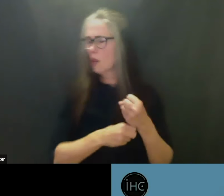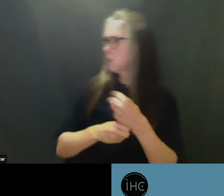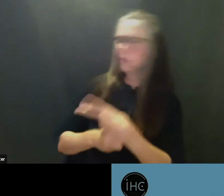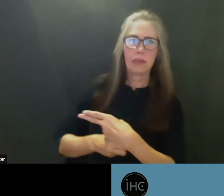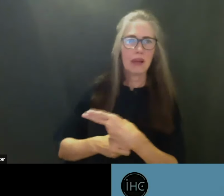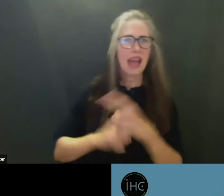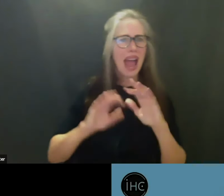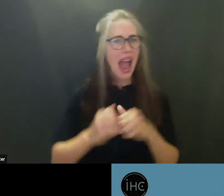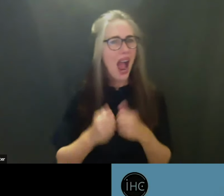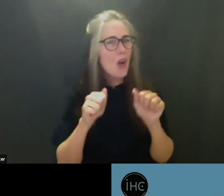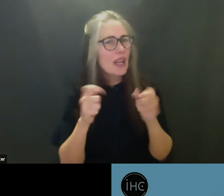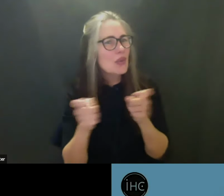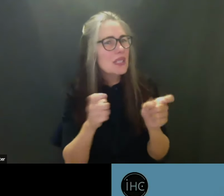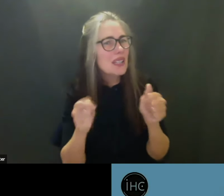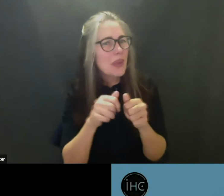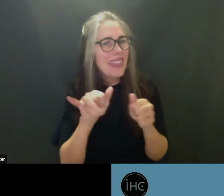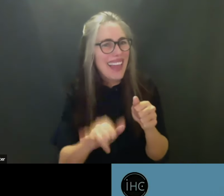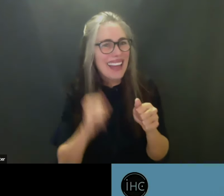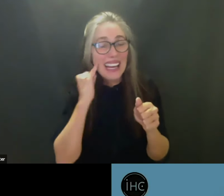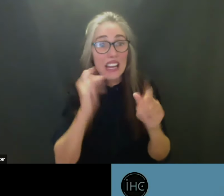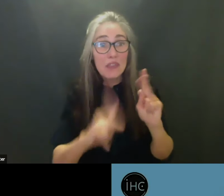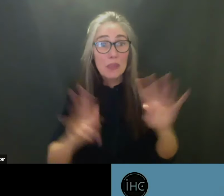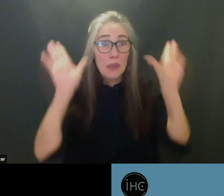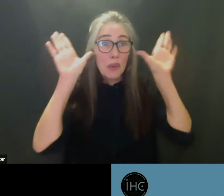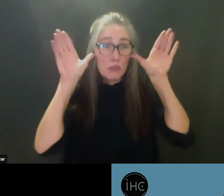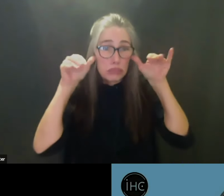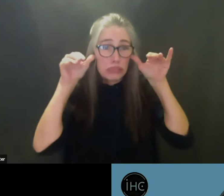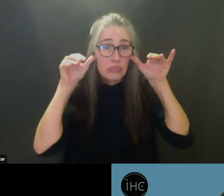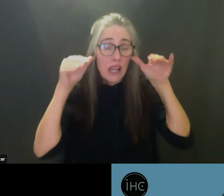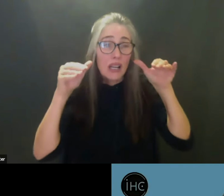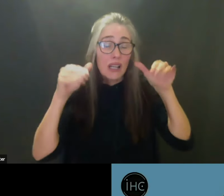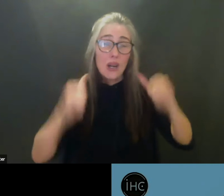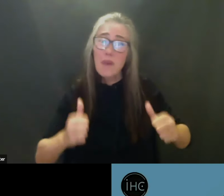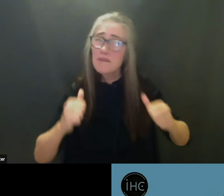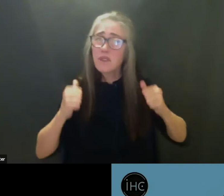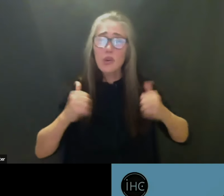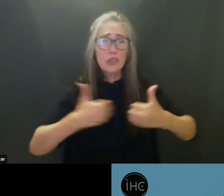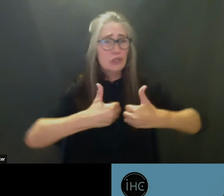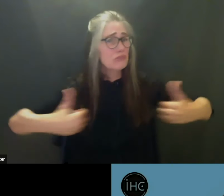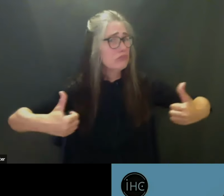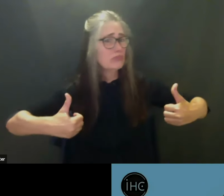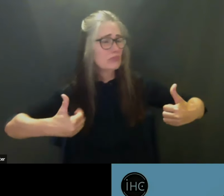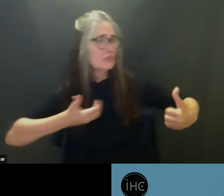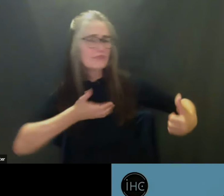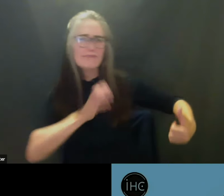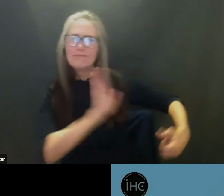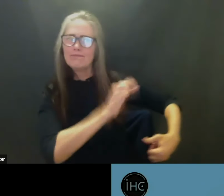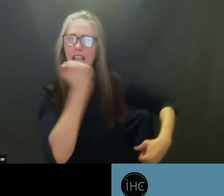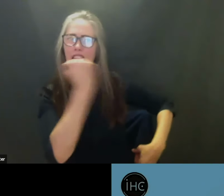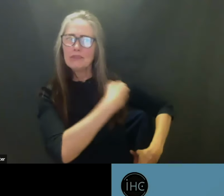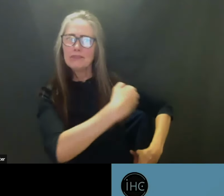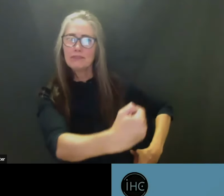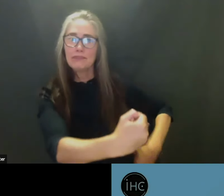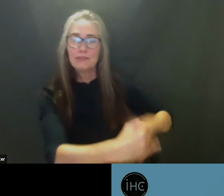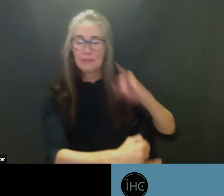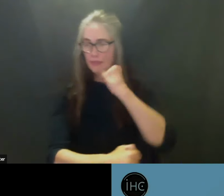So, if there's multiple groups, part of the one that doesn't share with others